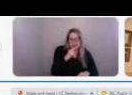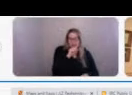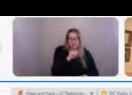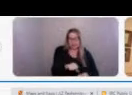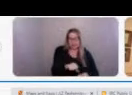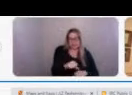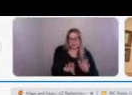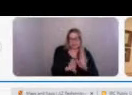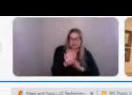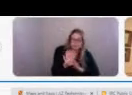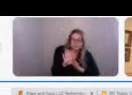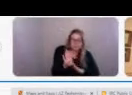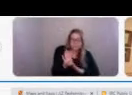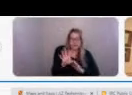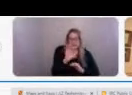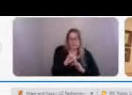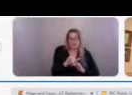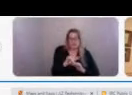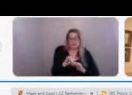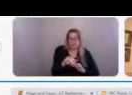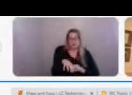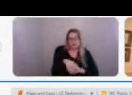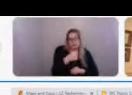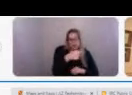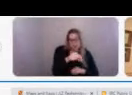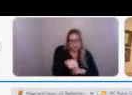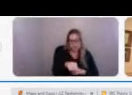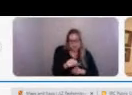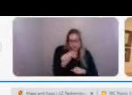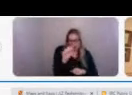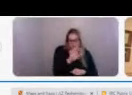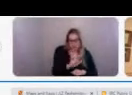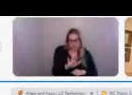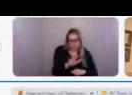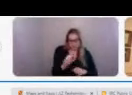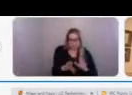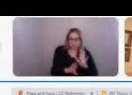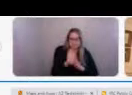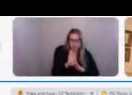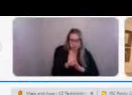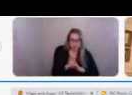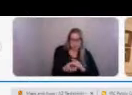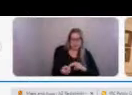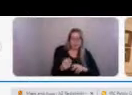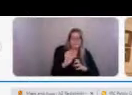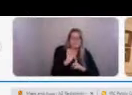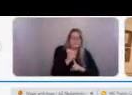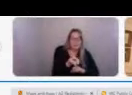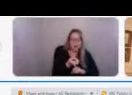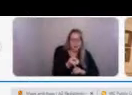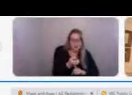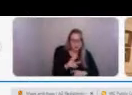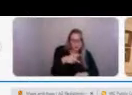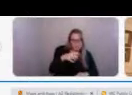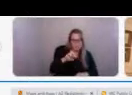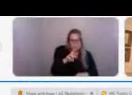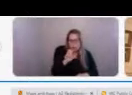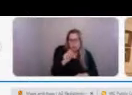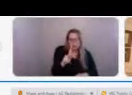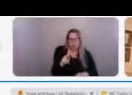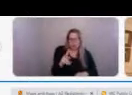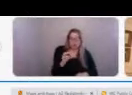we're having in the glendale area improving our environment our neighborhoods our parks so i'm very happy about